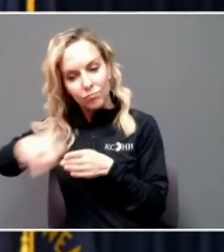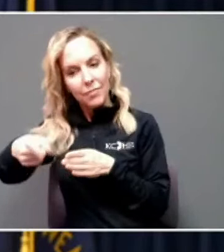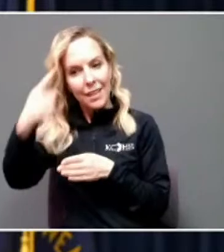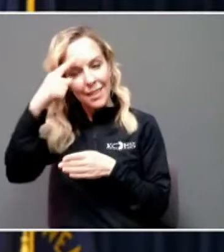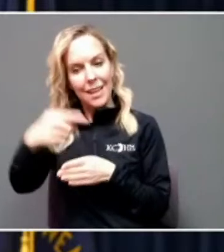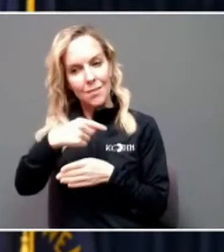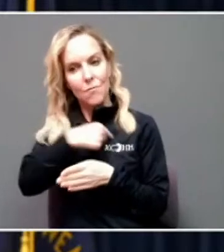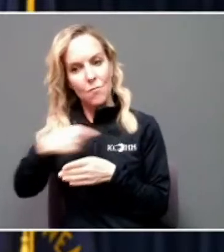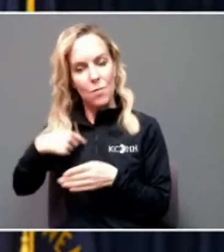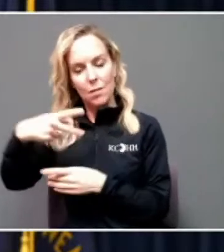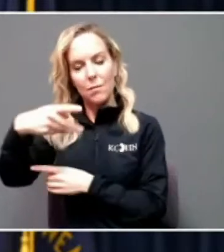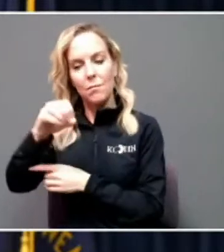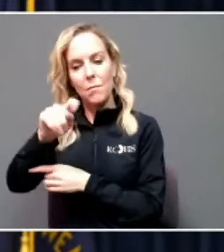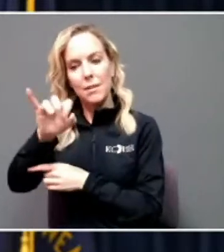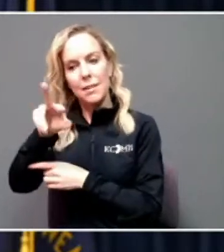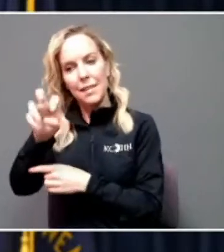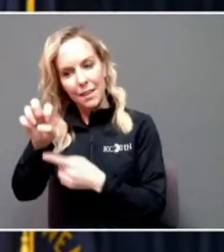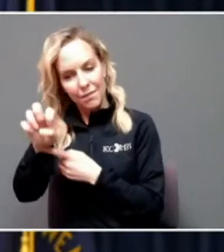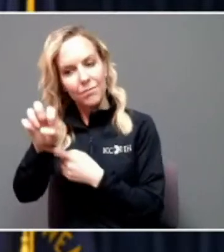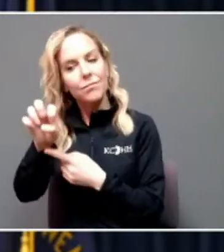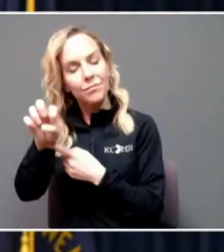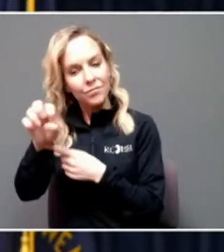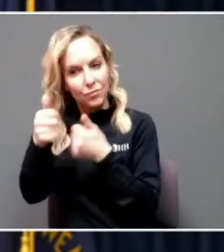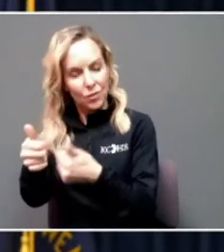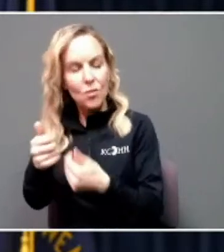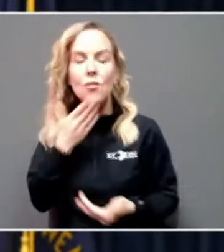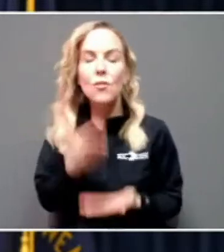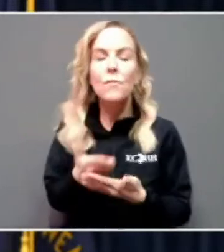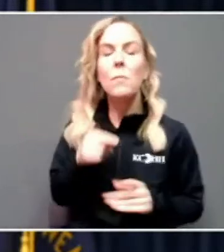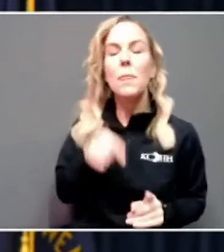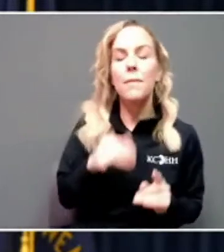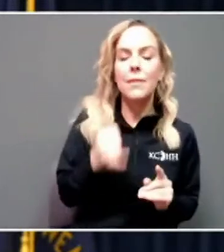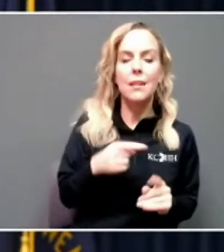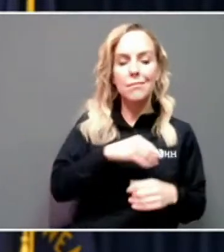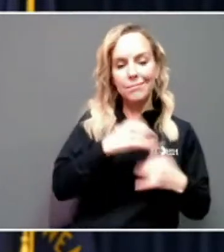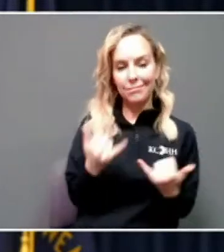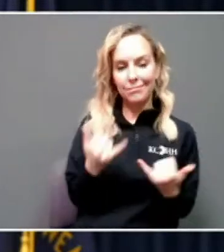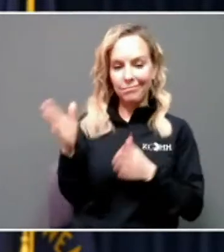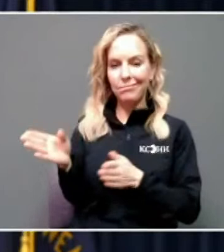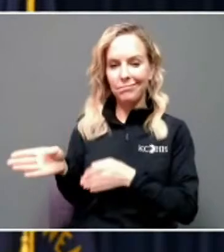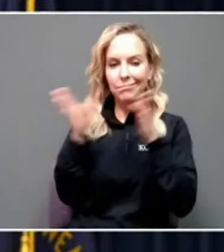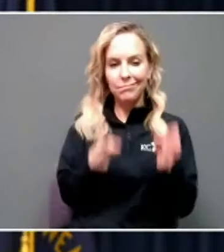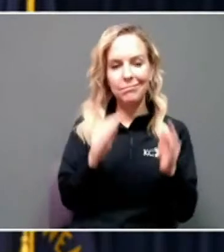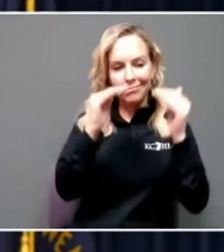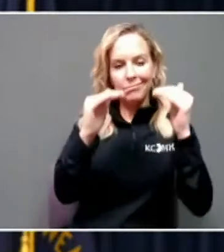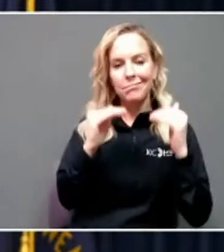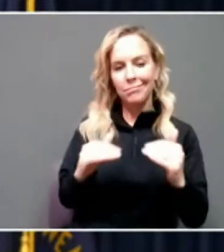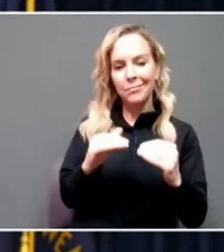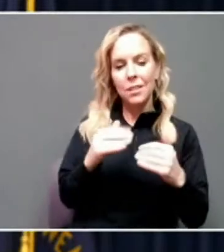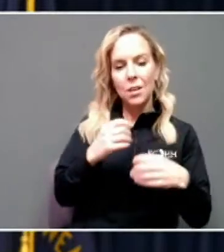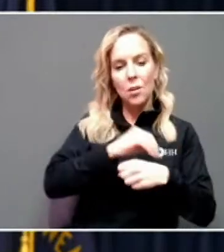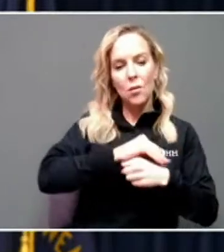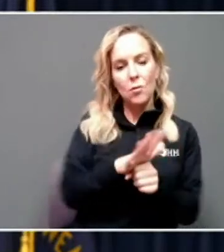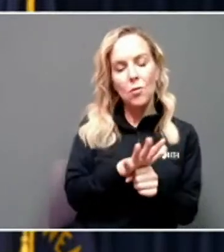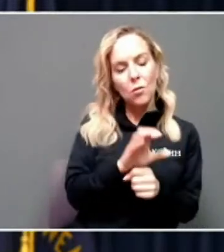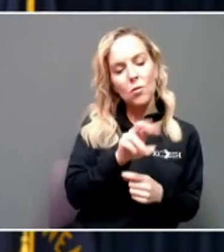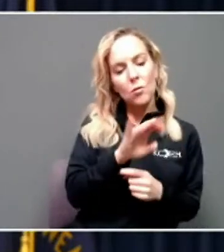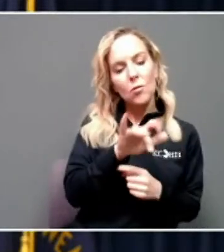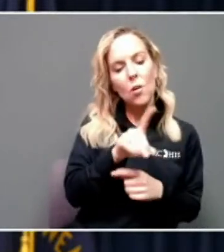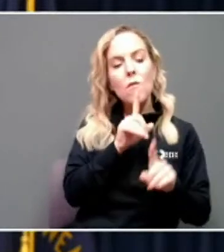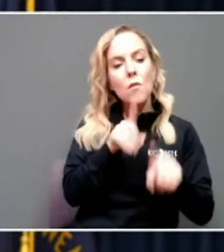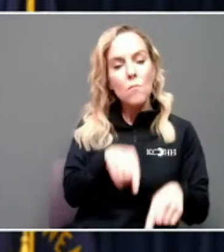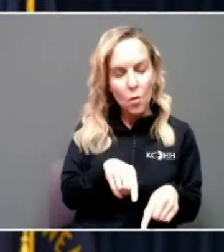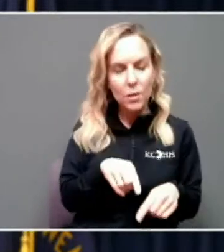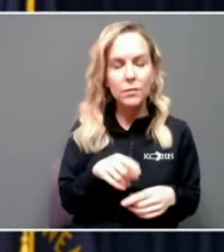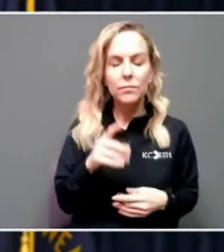to our COVID report. First, I'll go through the last 3 days. Then we're going to talk about how last week, for the first time